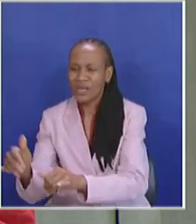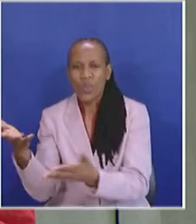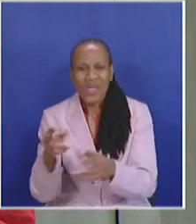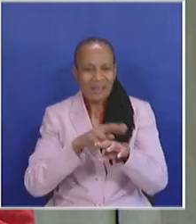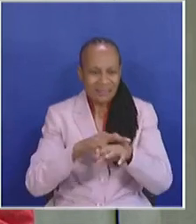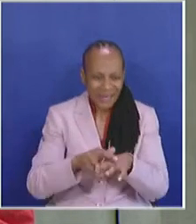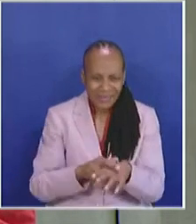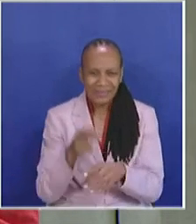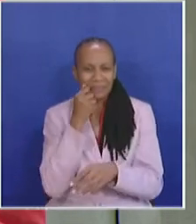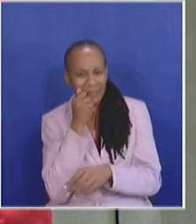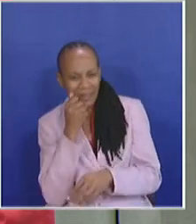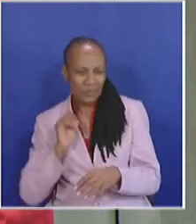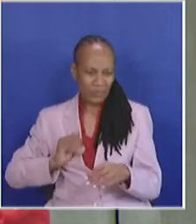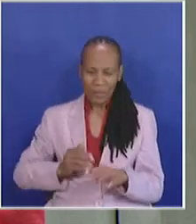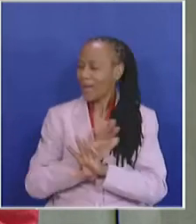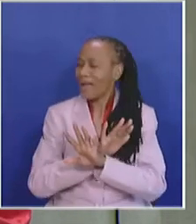or income level.